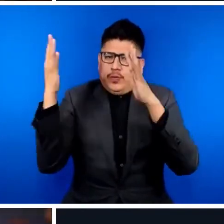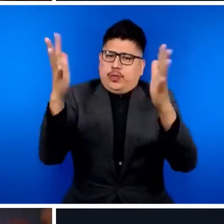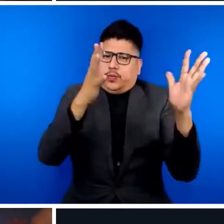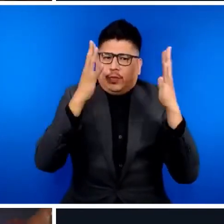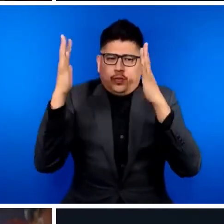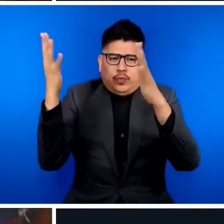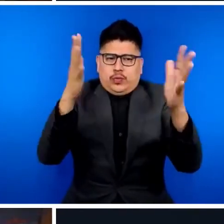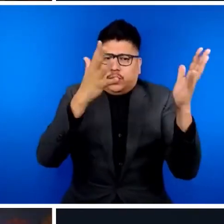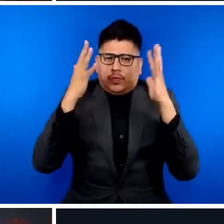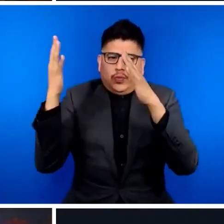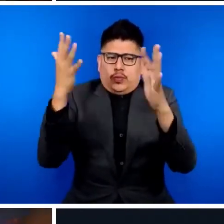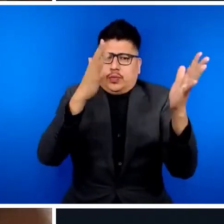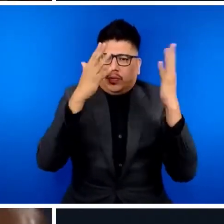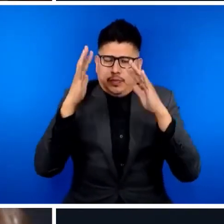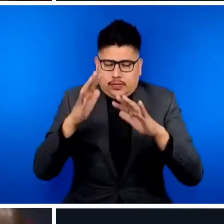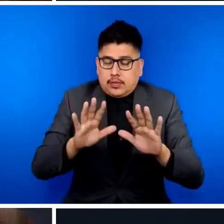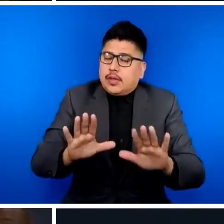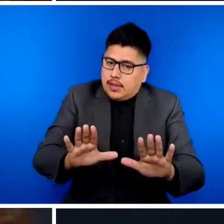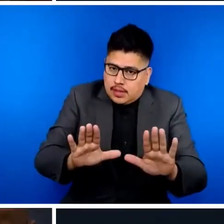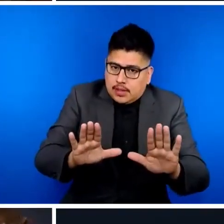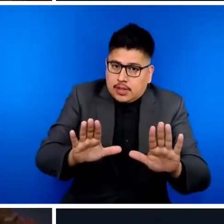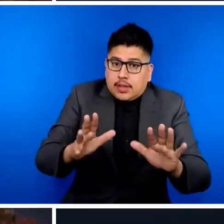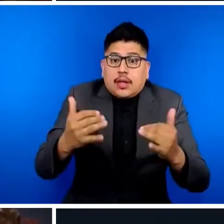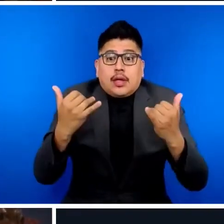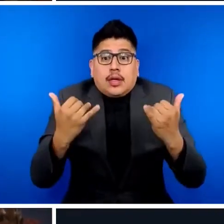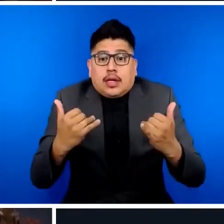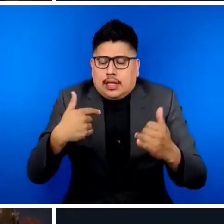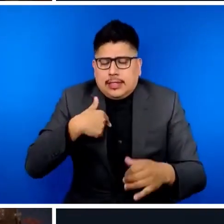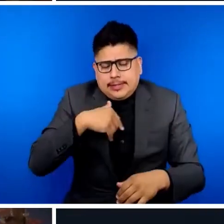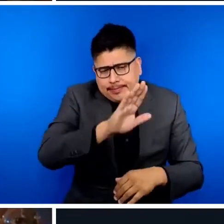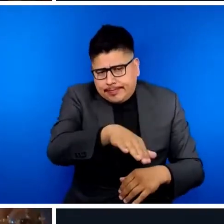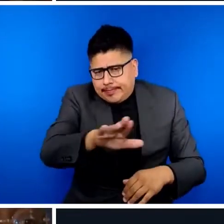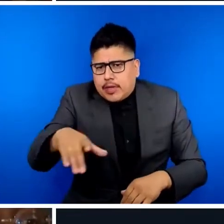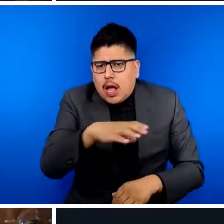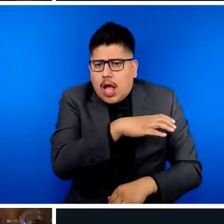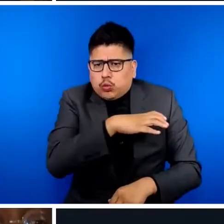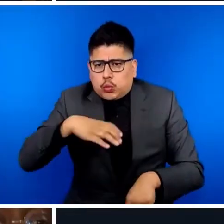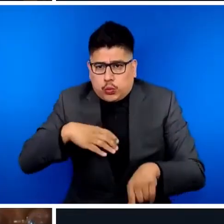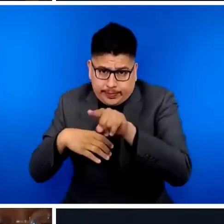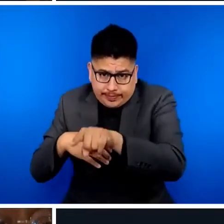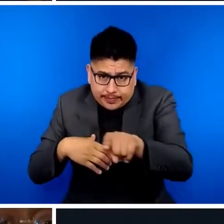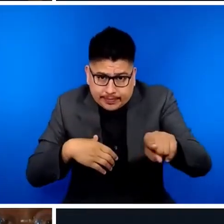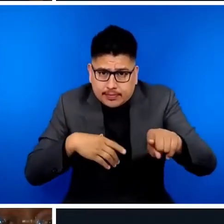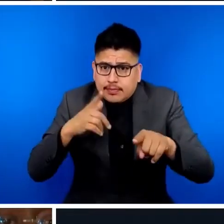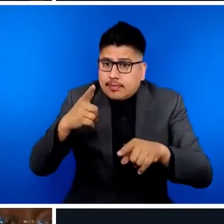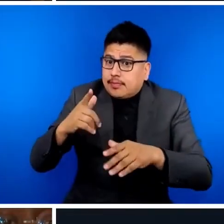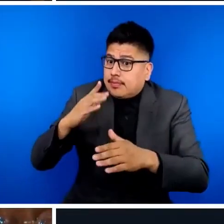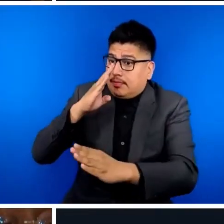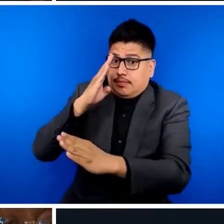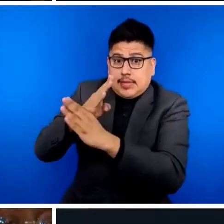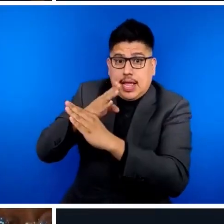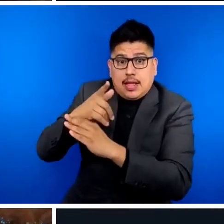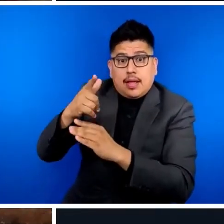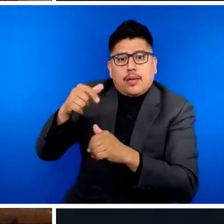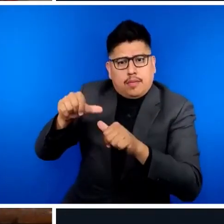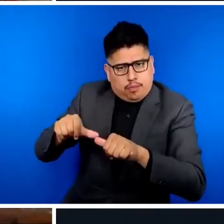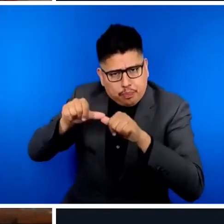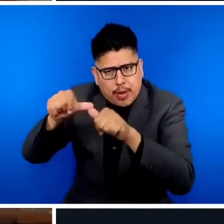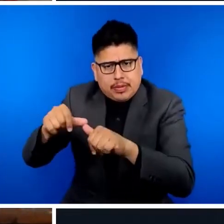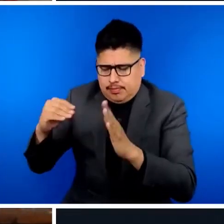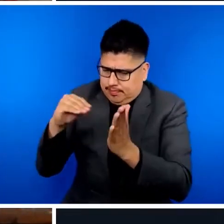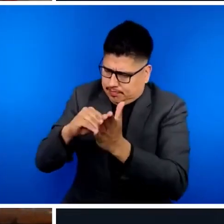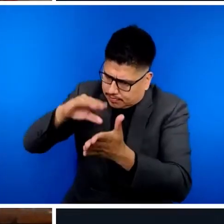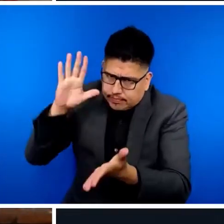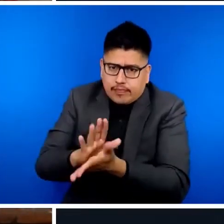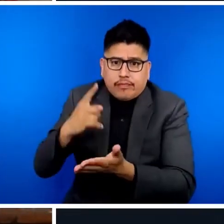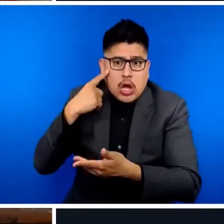And now I'm asking Congress to make that ban permanent, because homes for people, really, that's